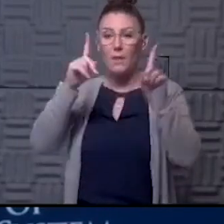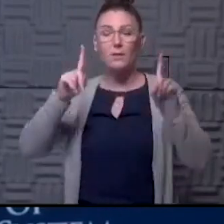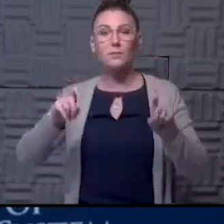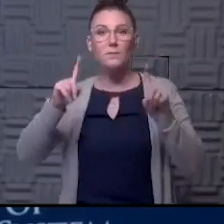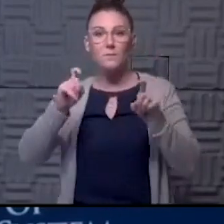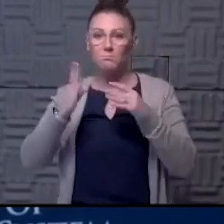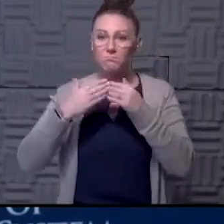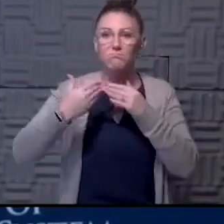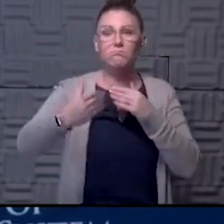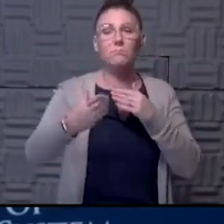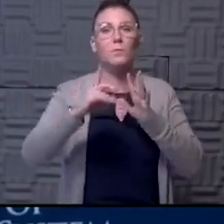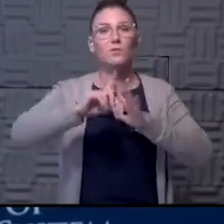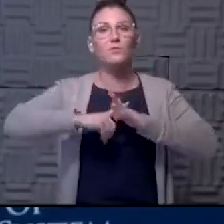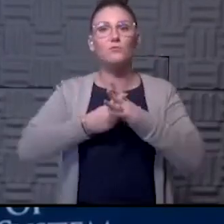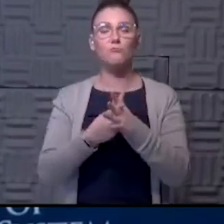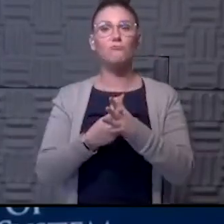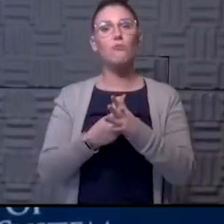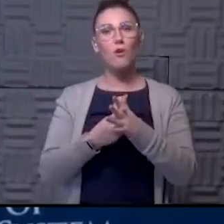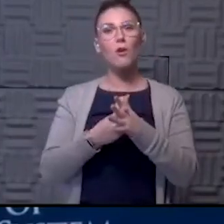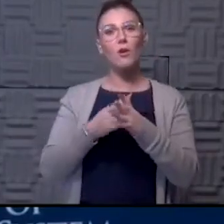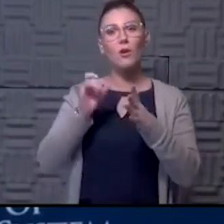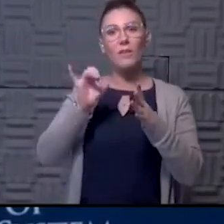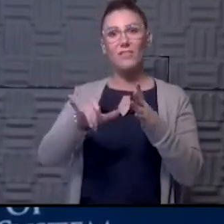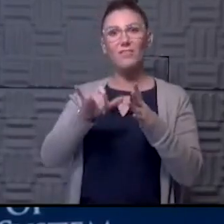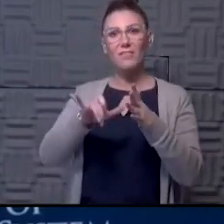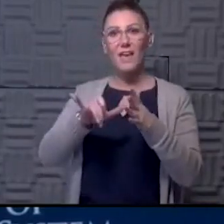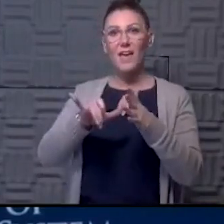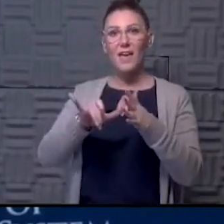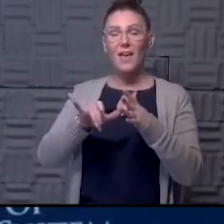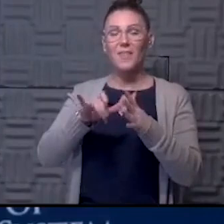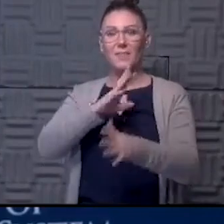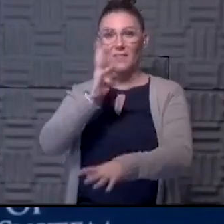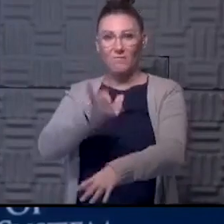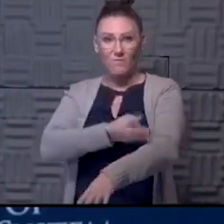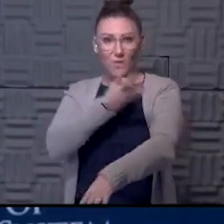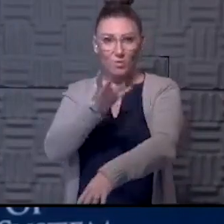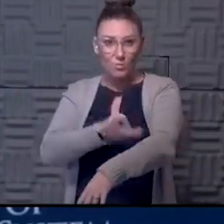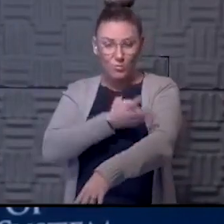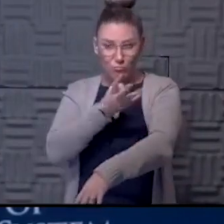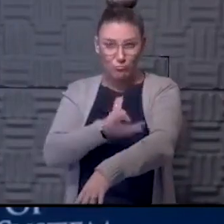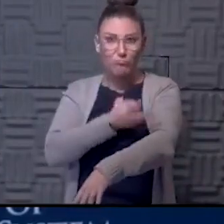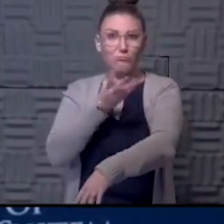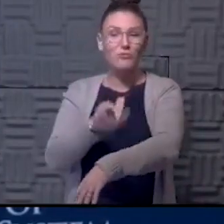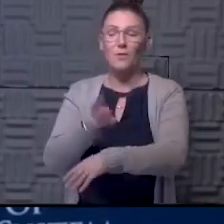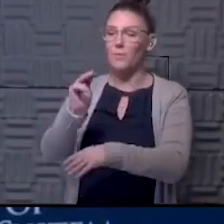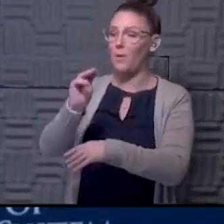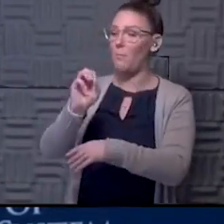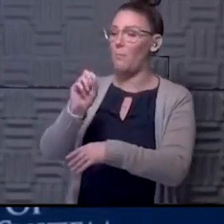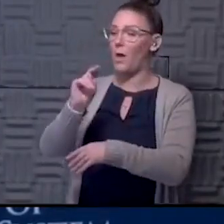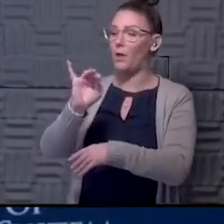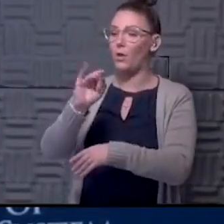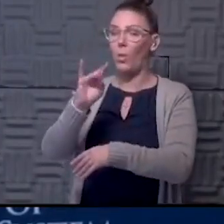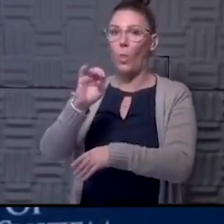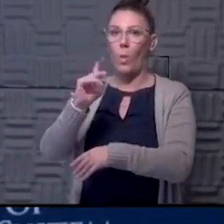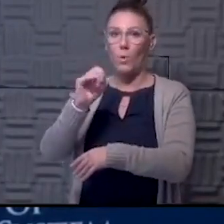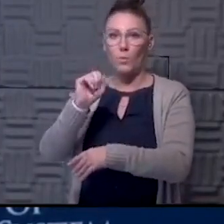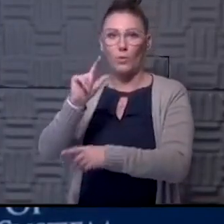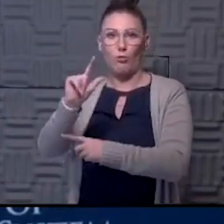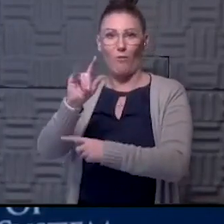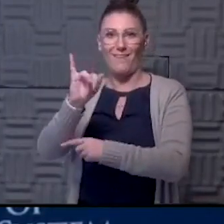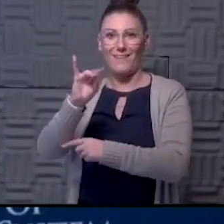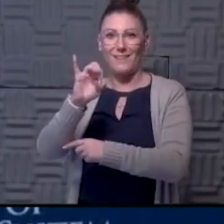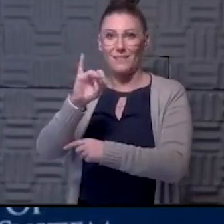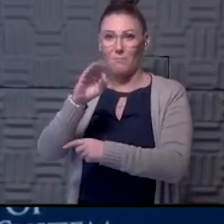can go ahead and start that MAB infusion, the monoclonal antibody. And then what we also are working